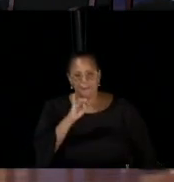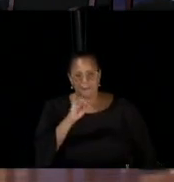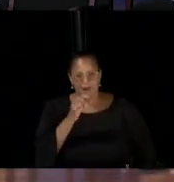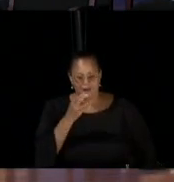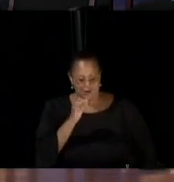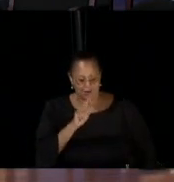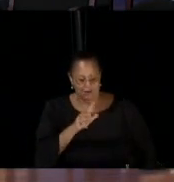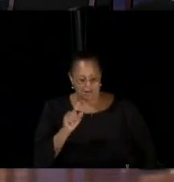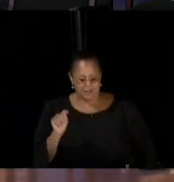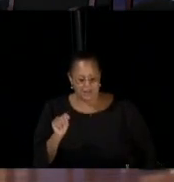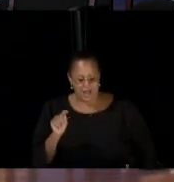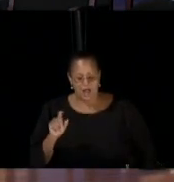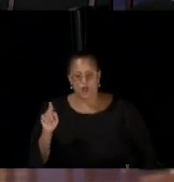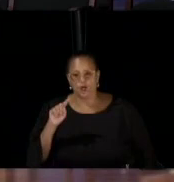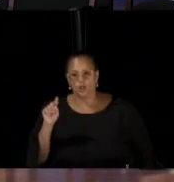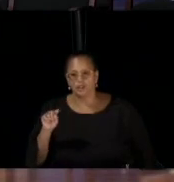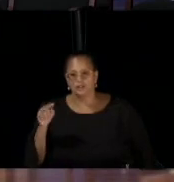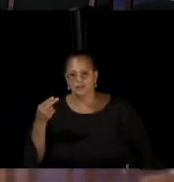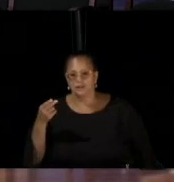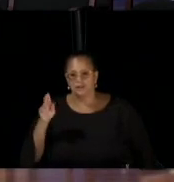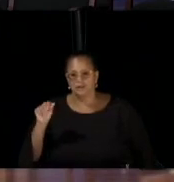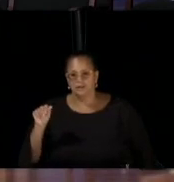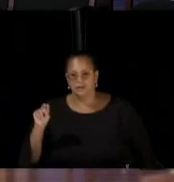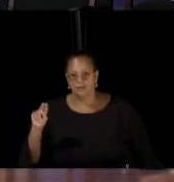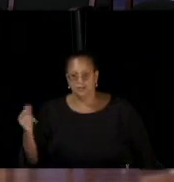Michael Tylun Zhang.